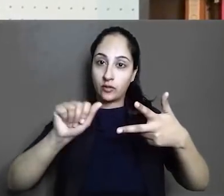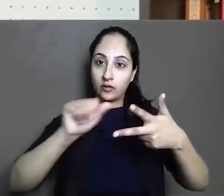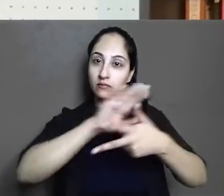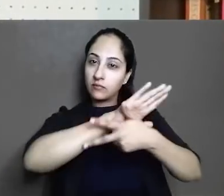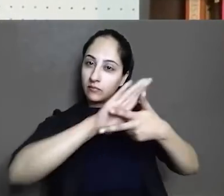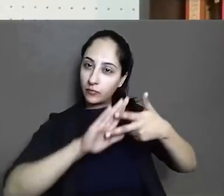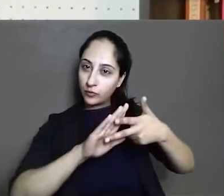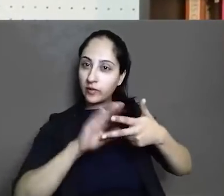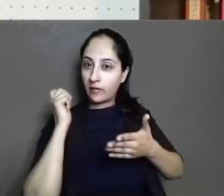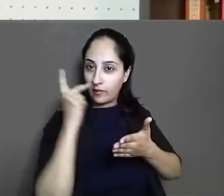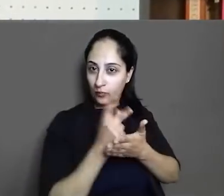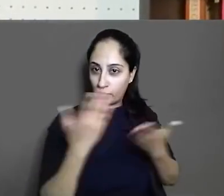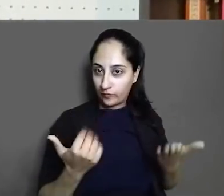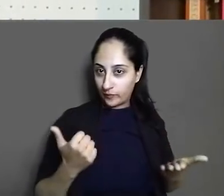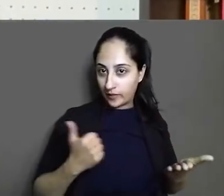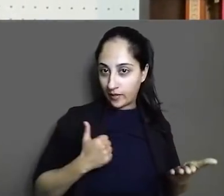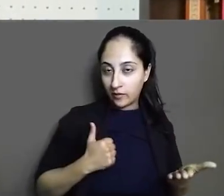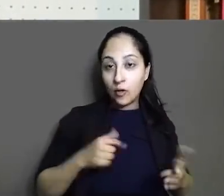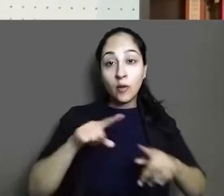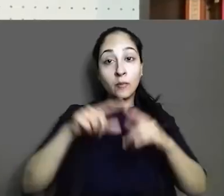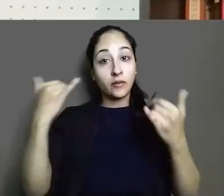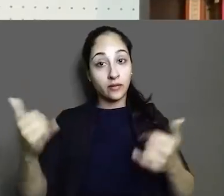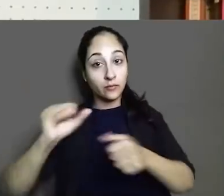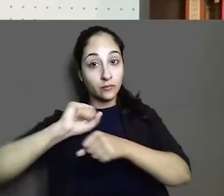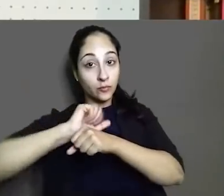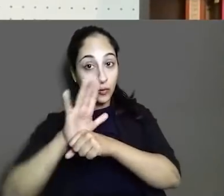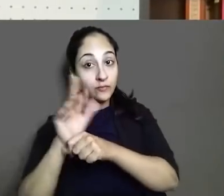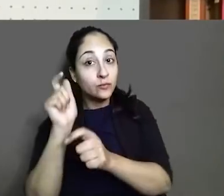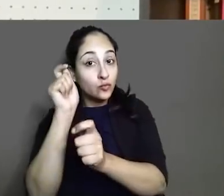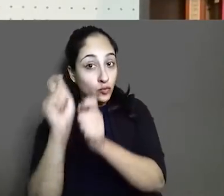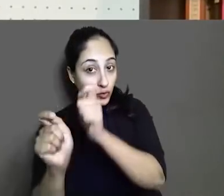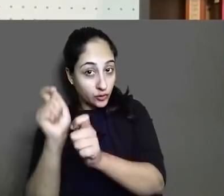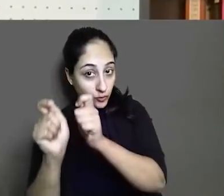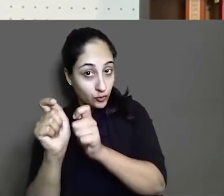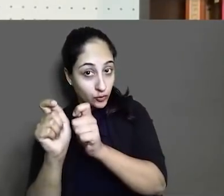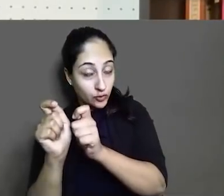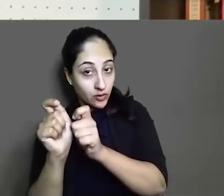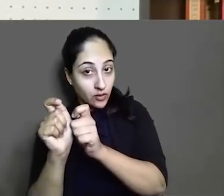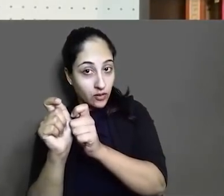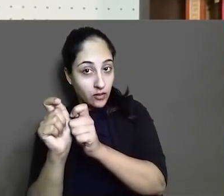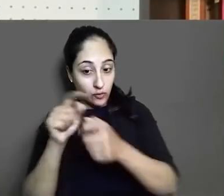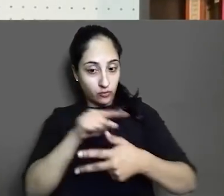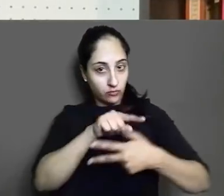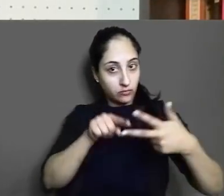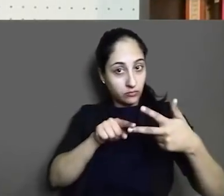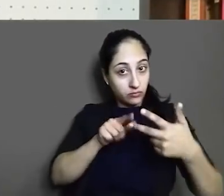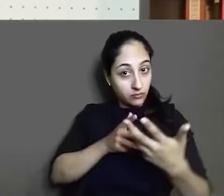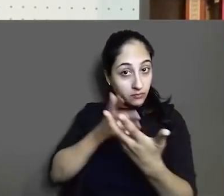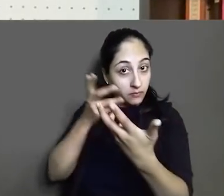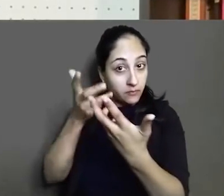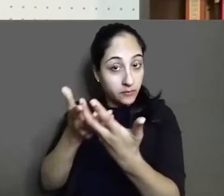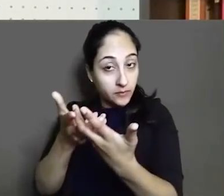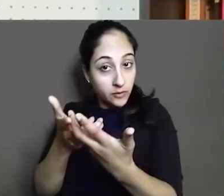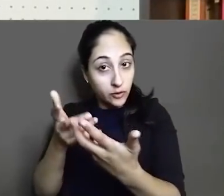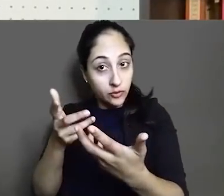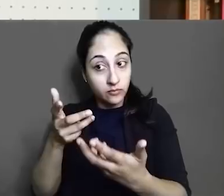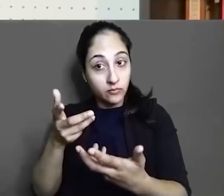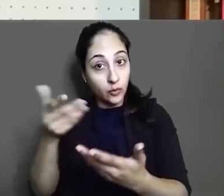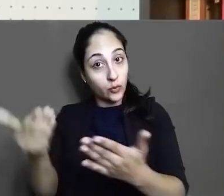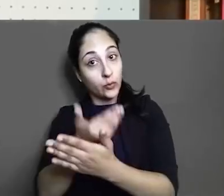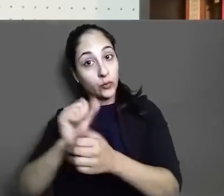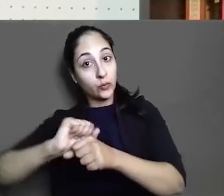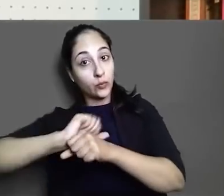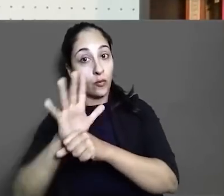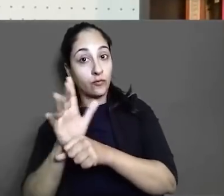both Moderna and Pfizer vaccine are okay against the variant that was first identified in United